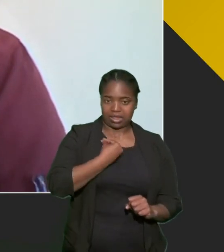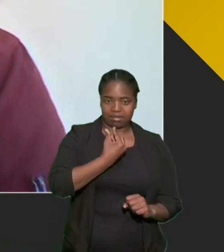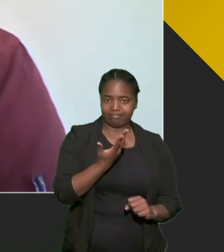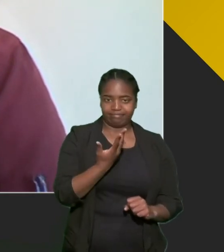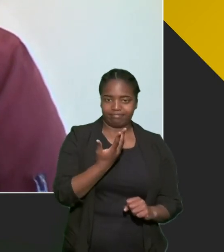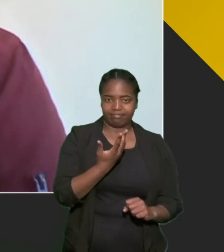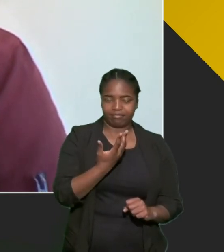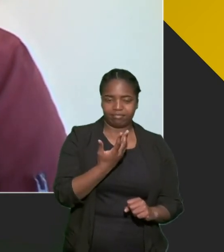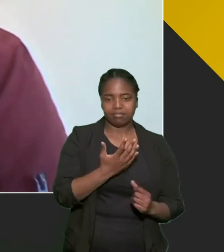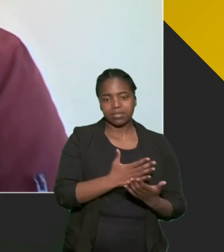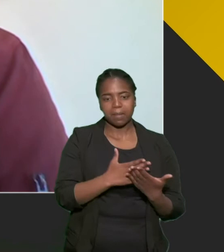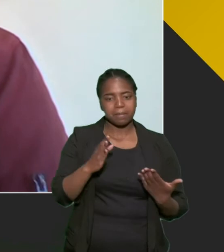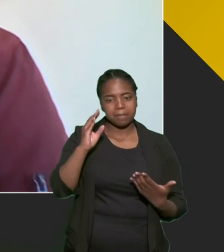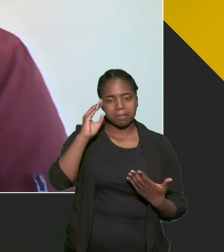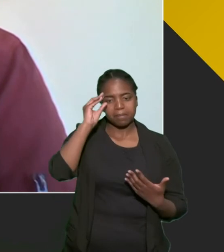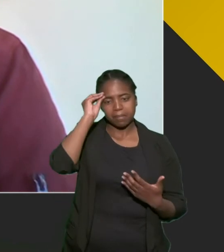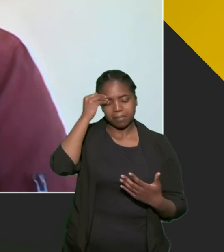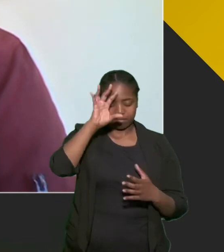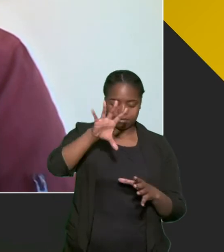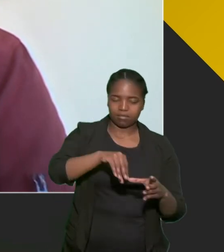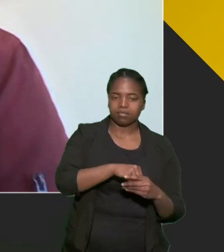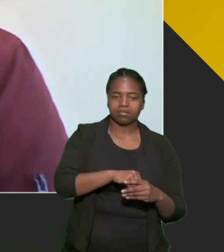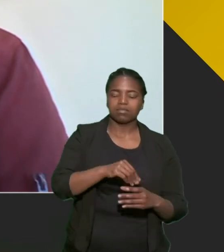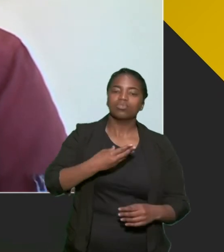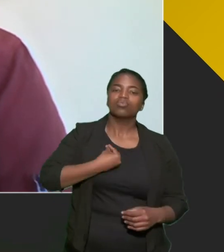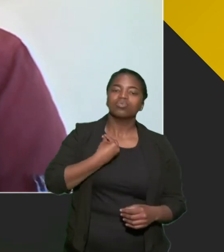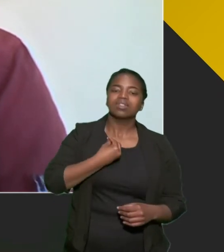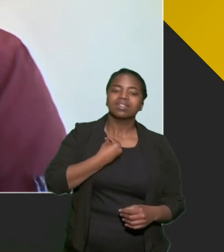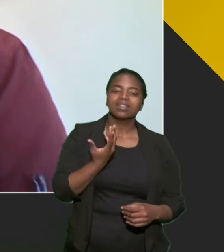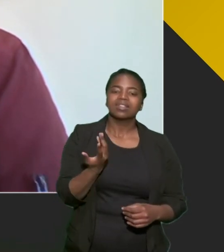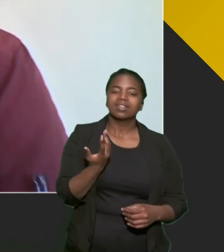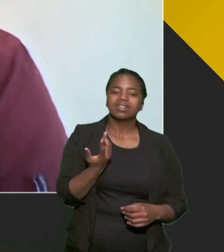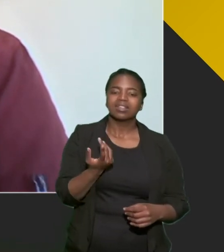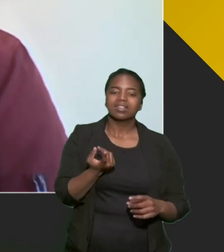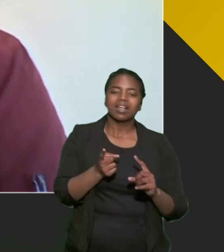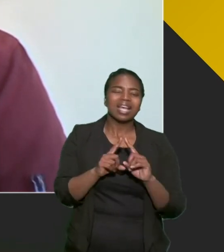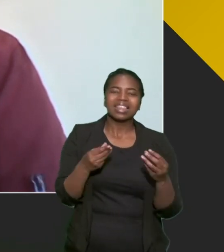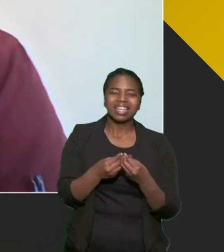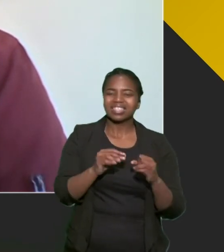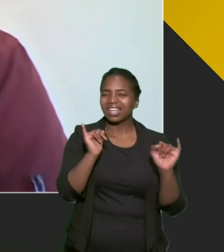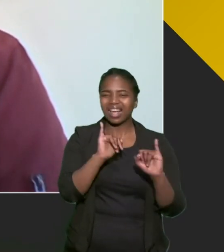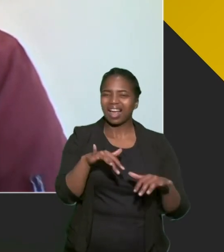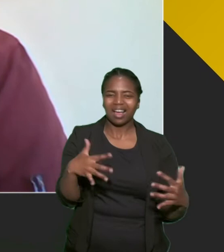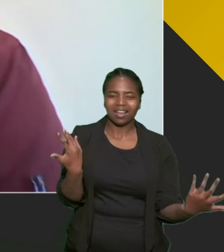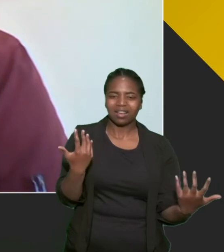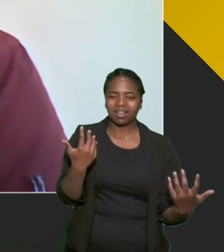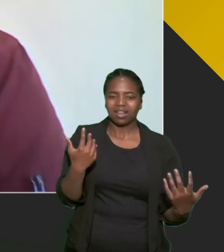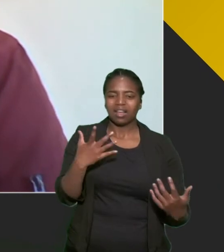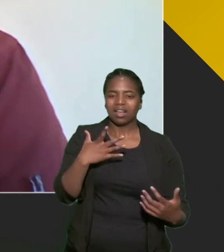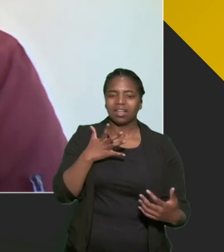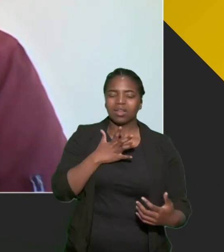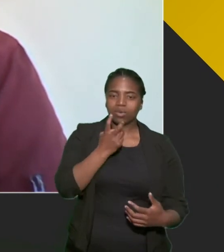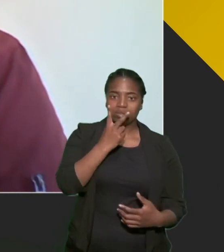economy. Our young people are not, they don't take politics seriously. They don't see the politics as